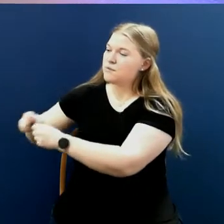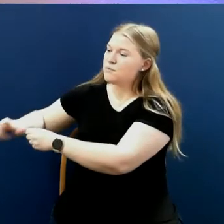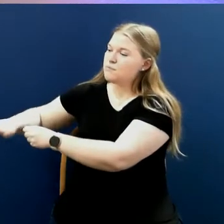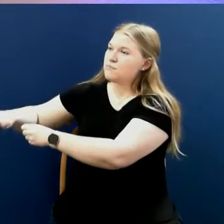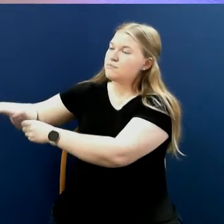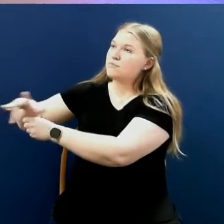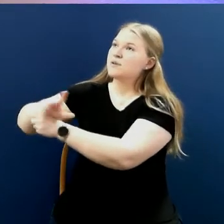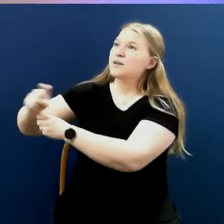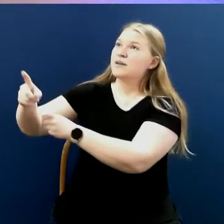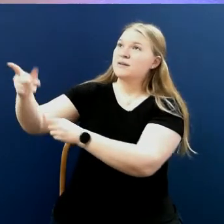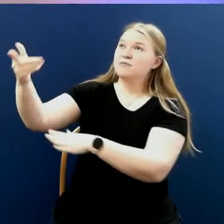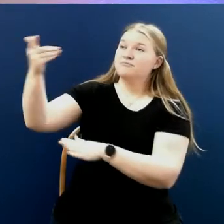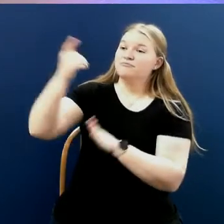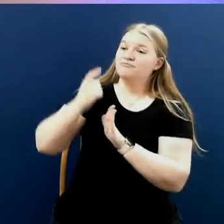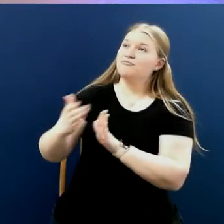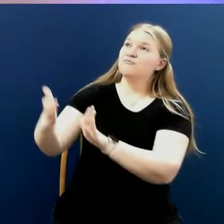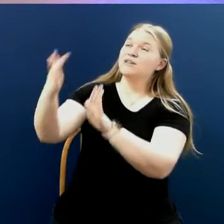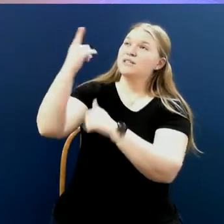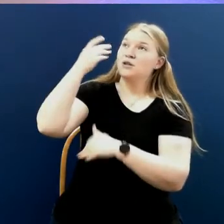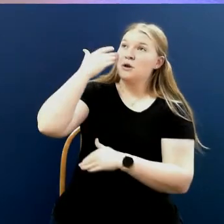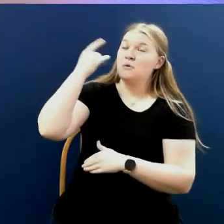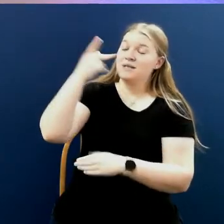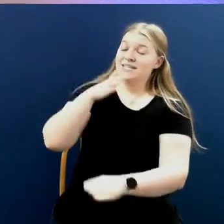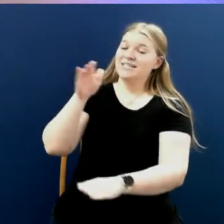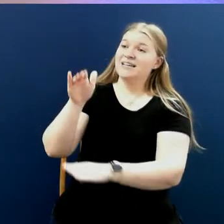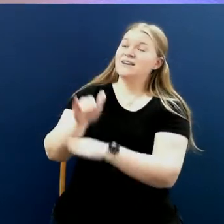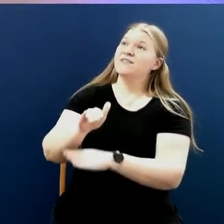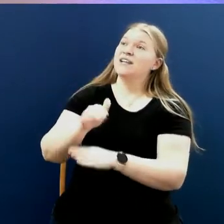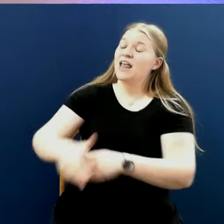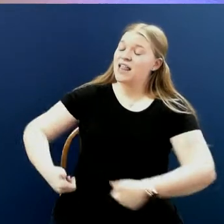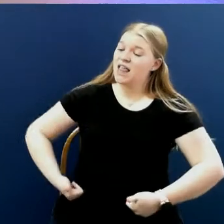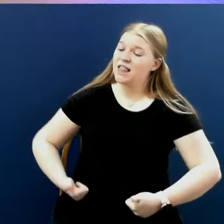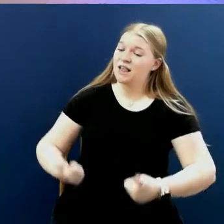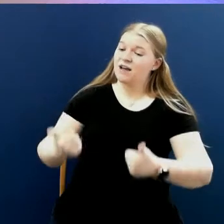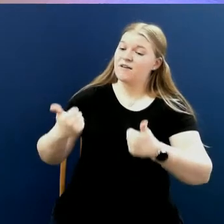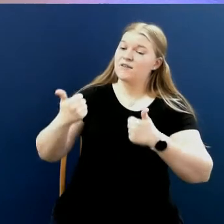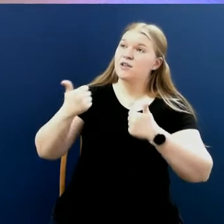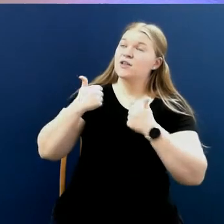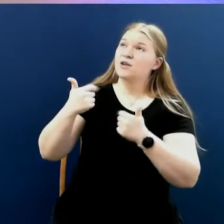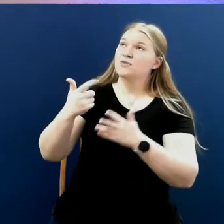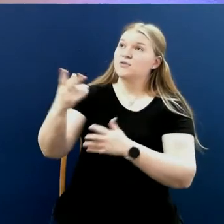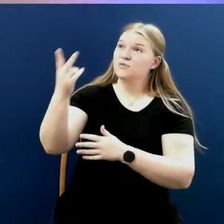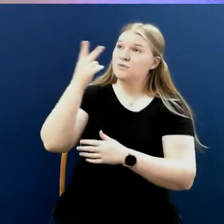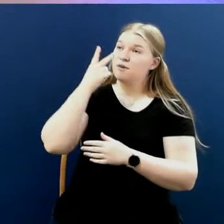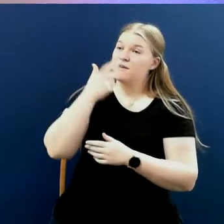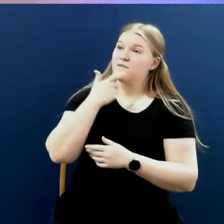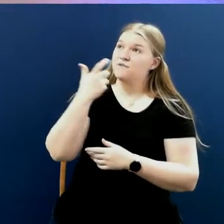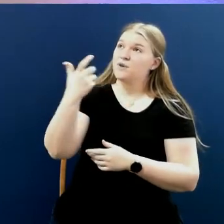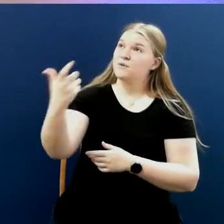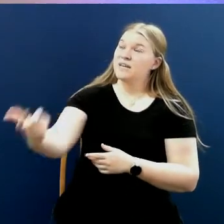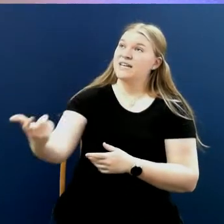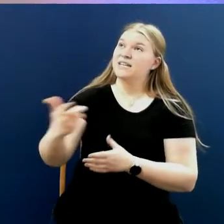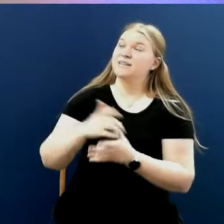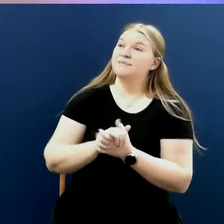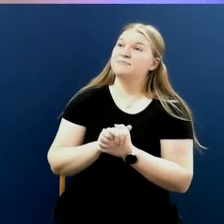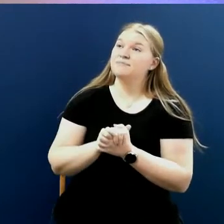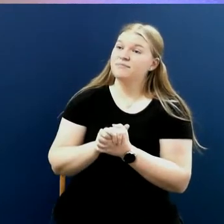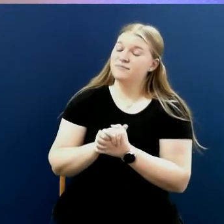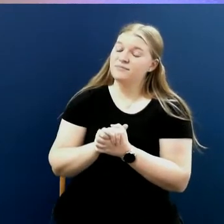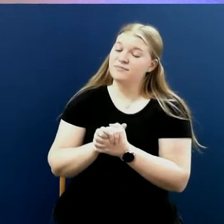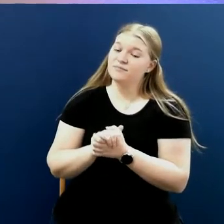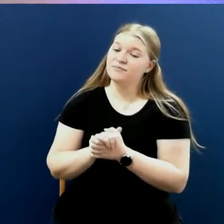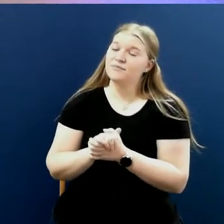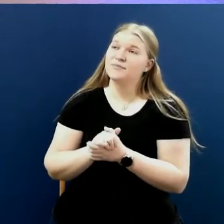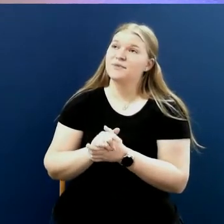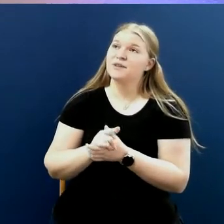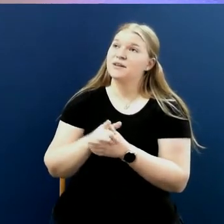your presence known this evening in the lives of those who are viewing, who are partaking in